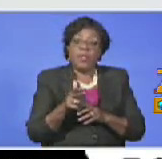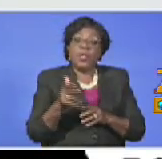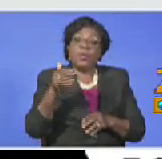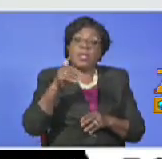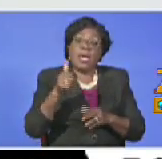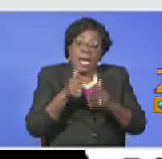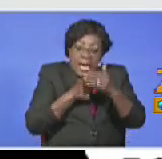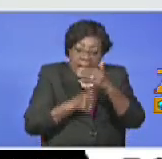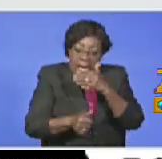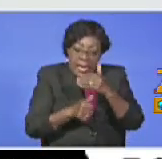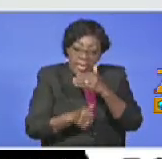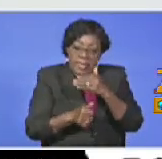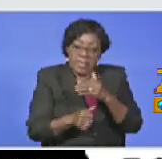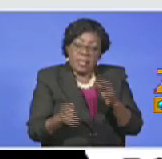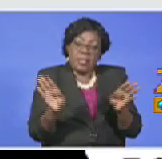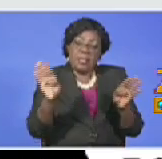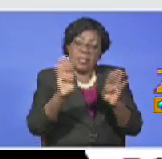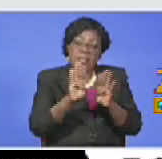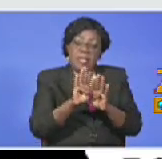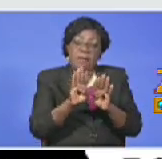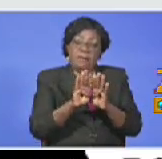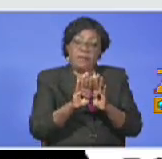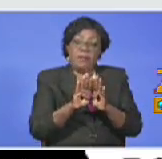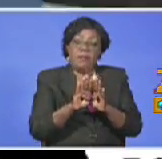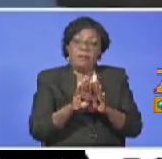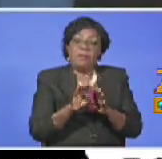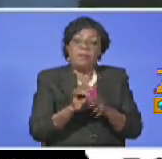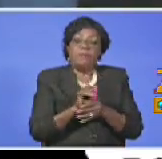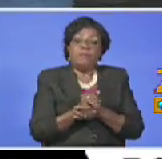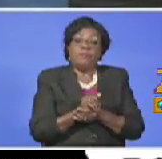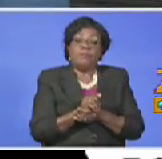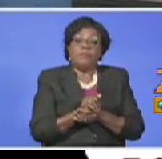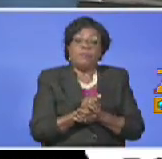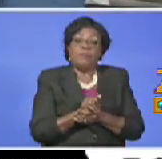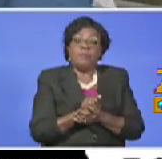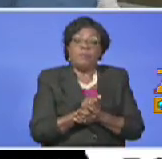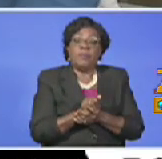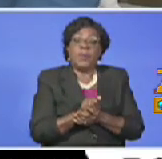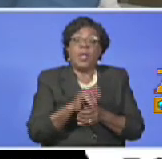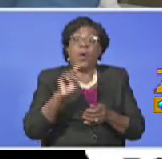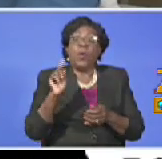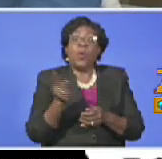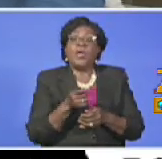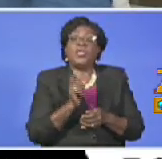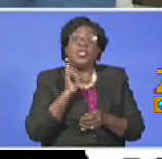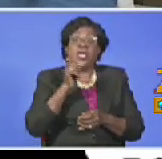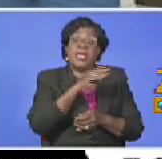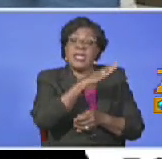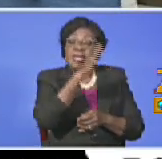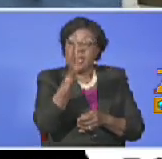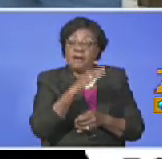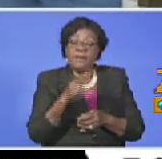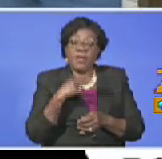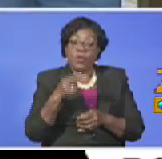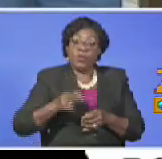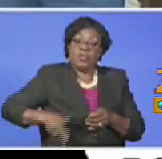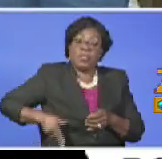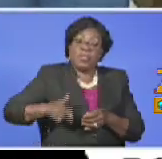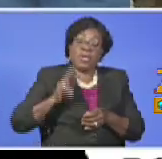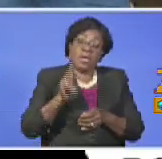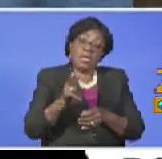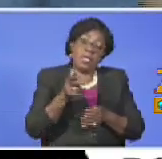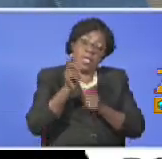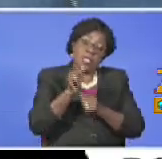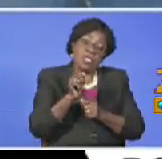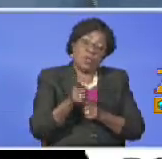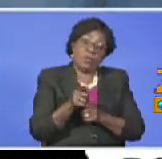in a discreet location to secure the weapon. Furthermore, one should never pick up a firearm and just shoot.